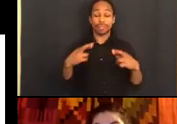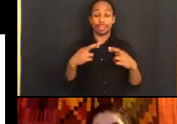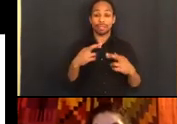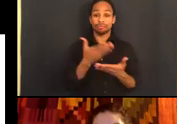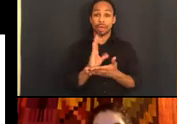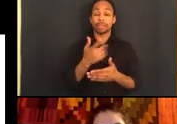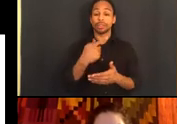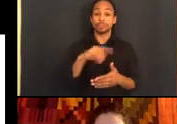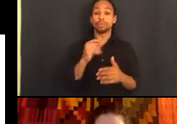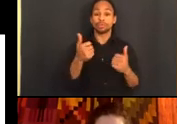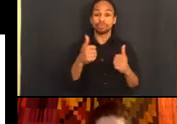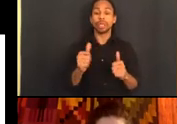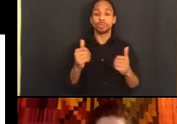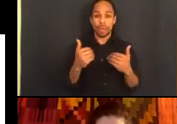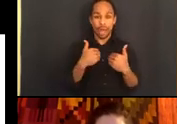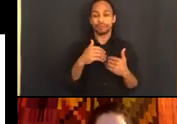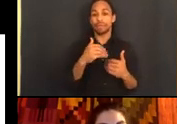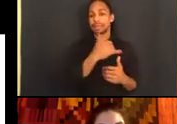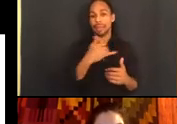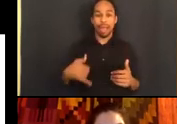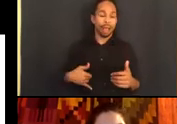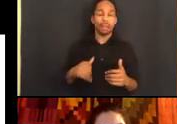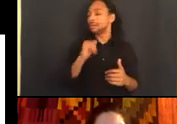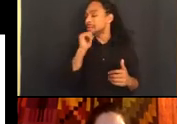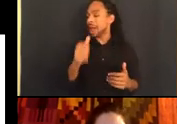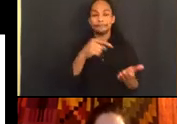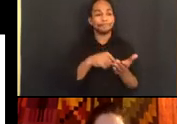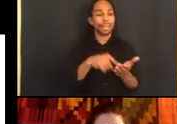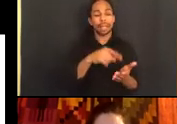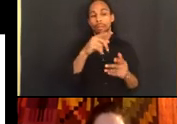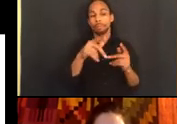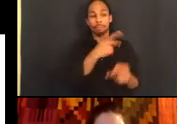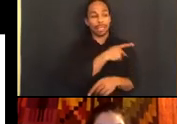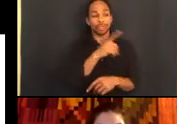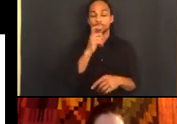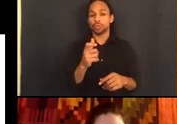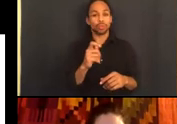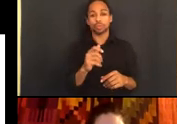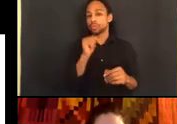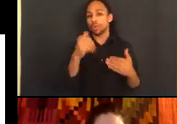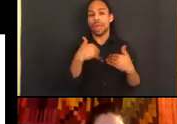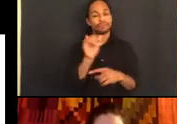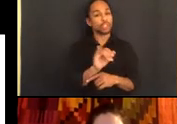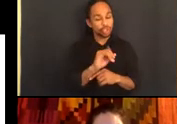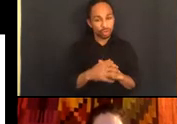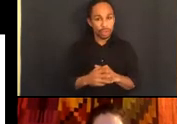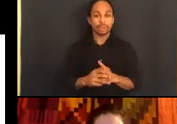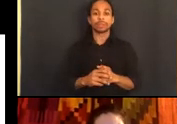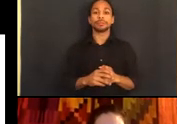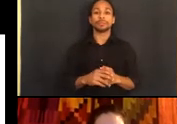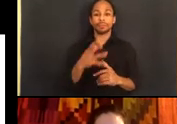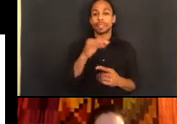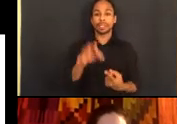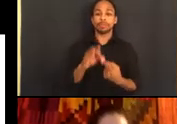not bill uninsured patients, thinking about the impact of hospitalization costs for undocumented neighbors.